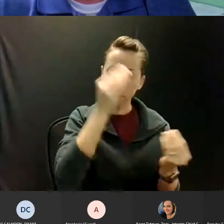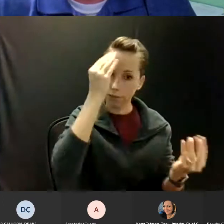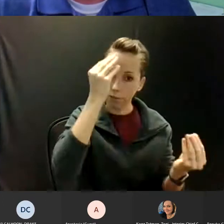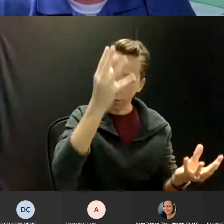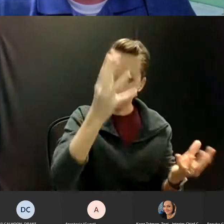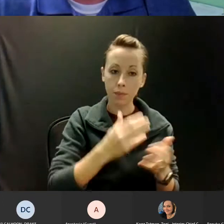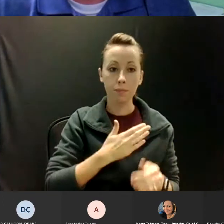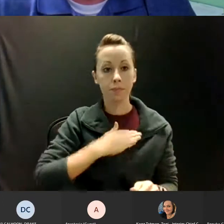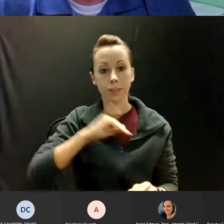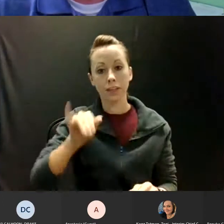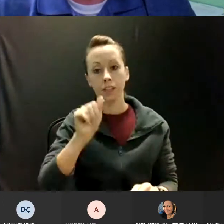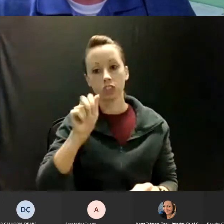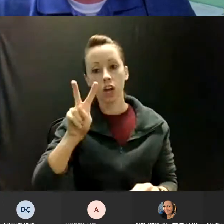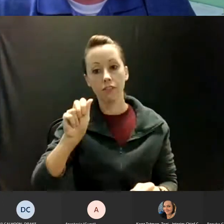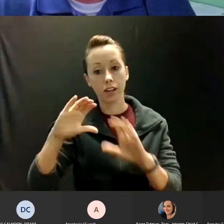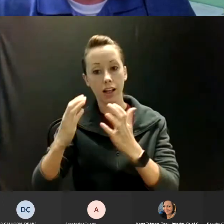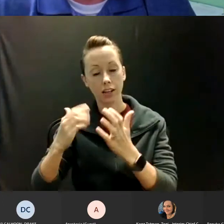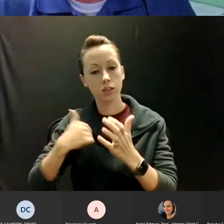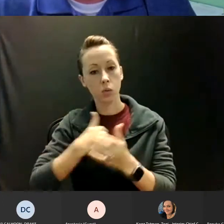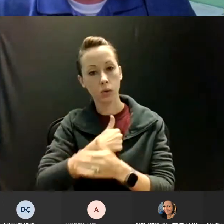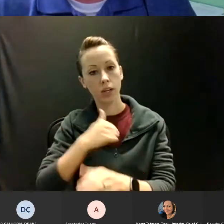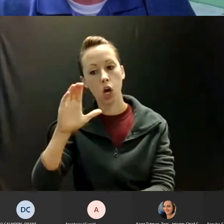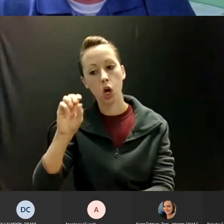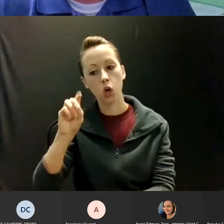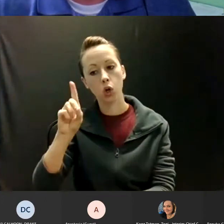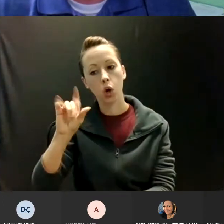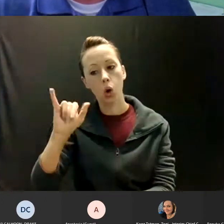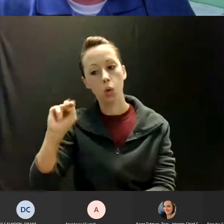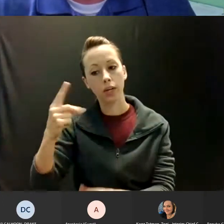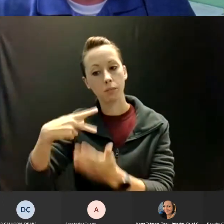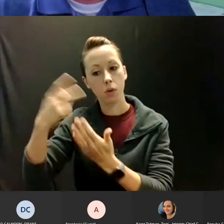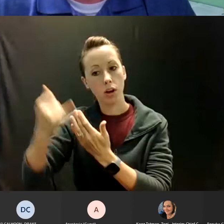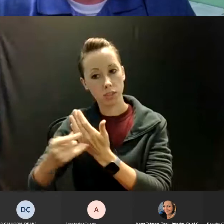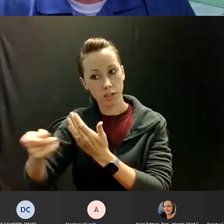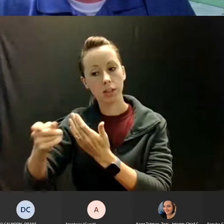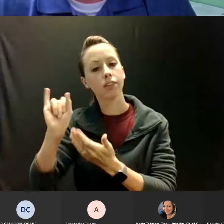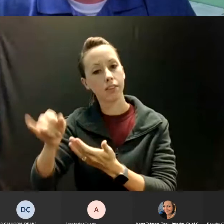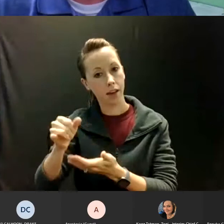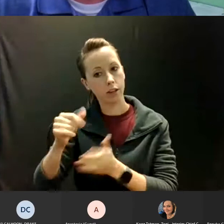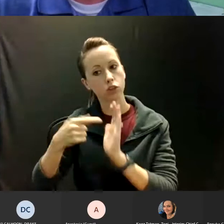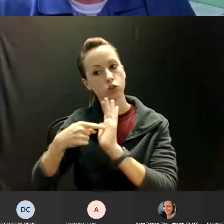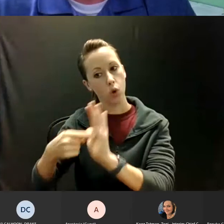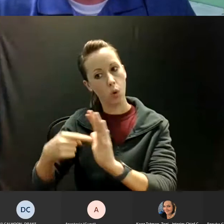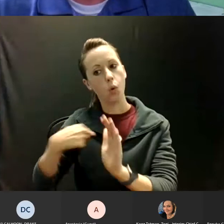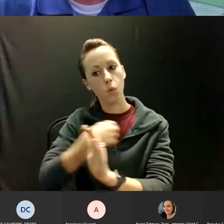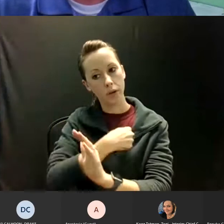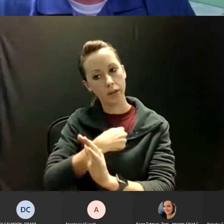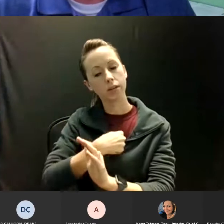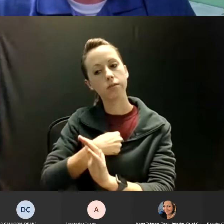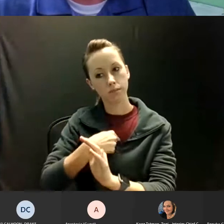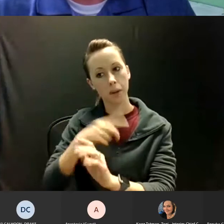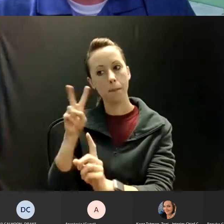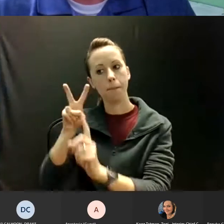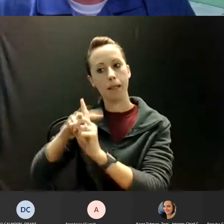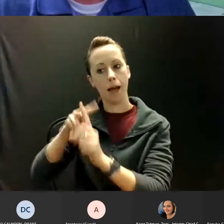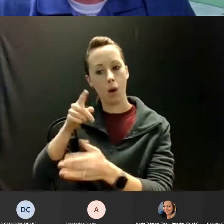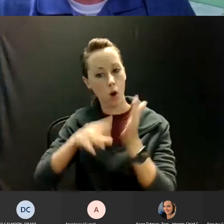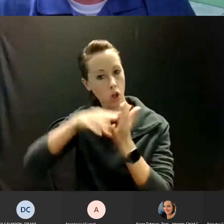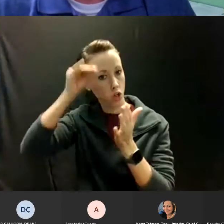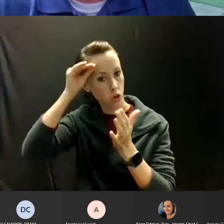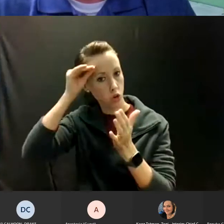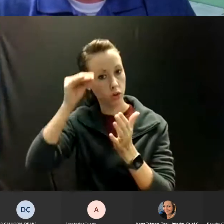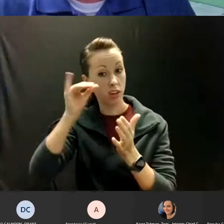we did like coding projects and stuff, and that ensured that we were still getting the concepts down and stuff. So if we could apply that to like other classes in a way, I